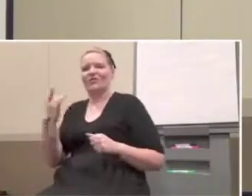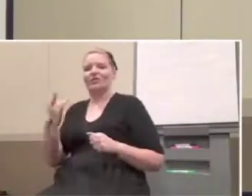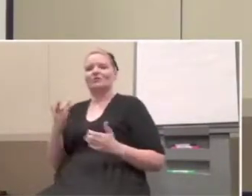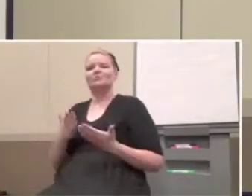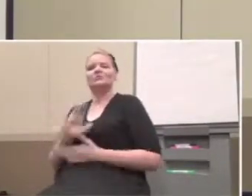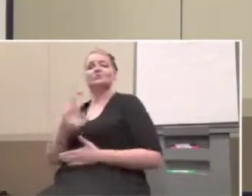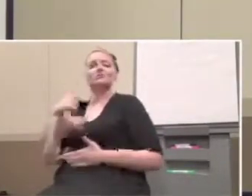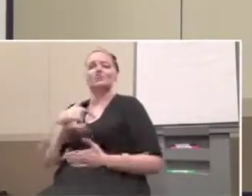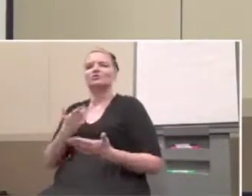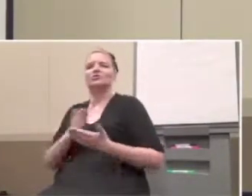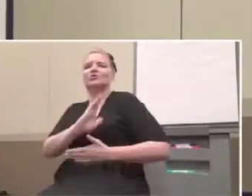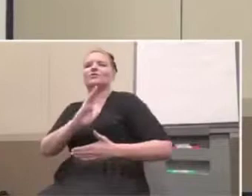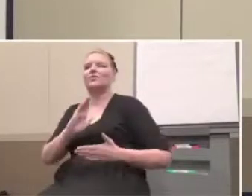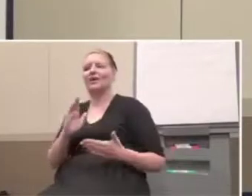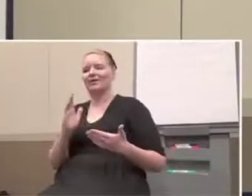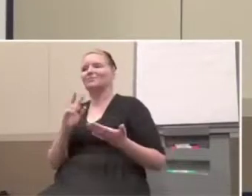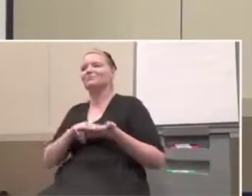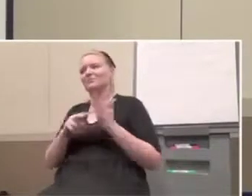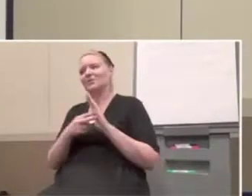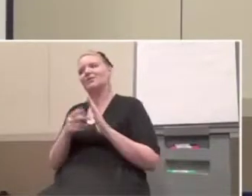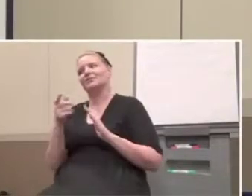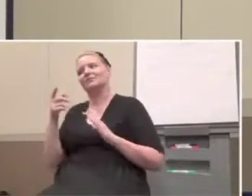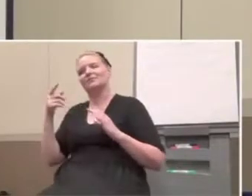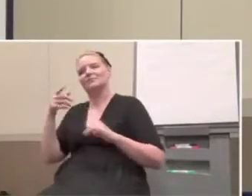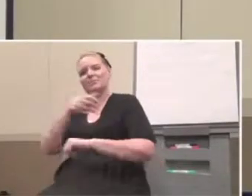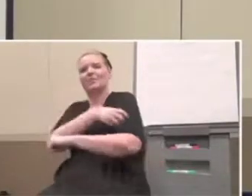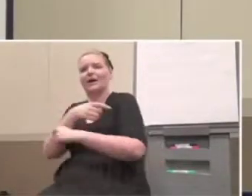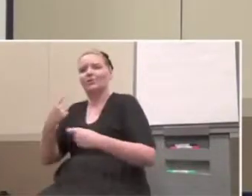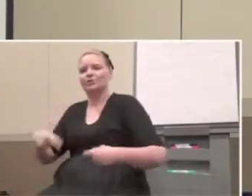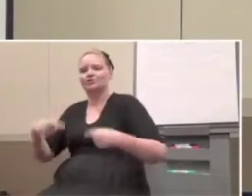angry, chances are you're in a power